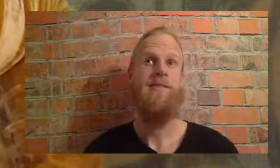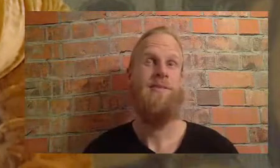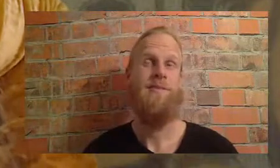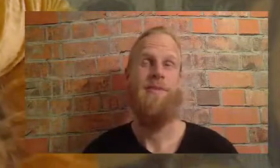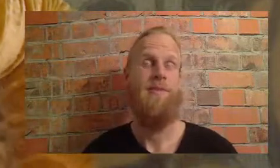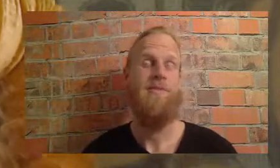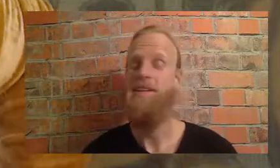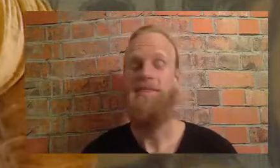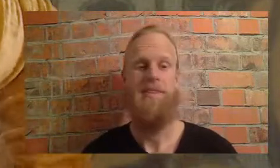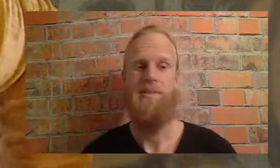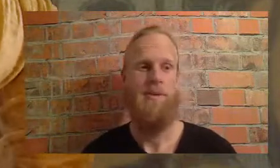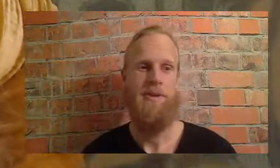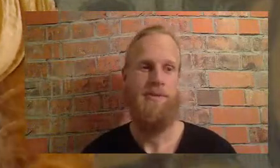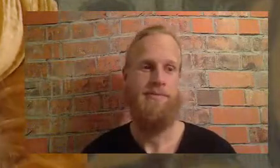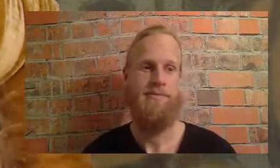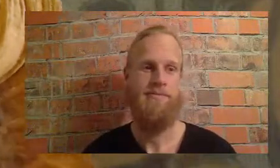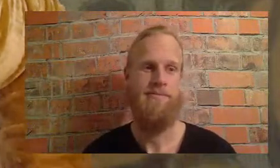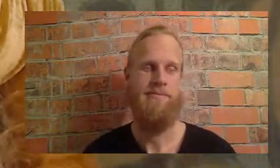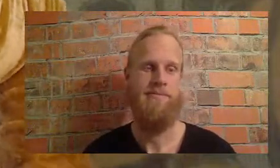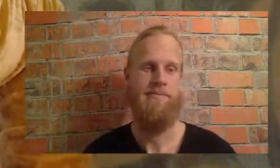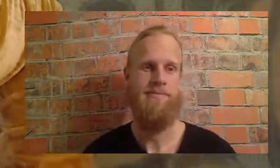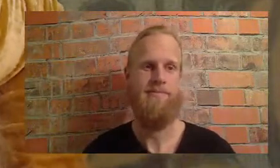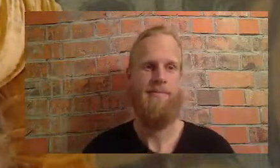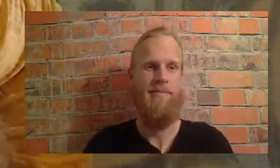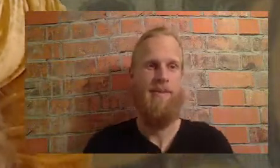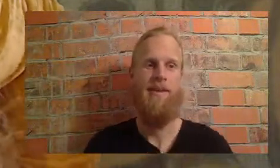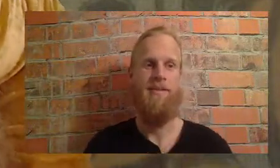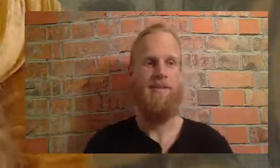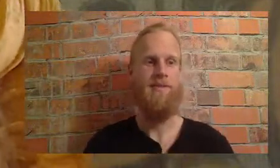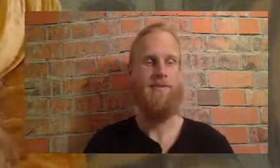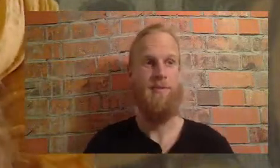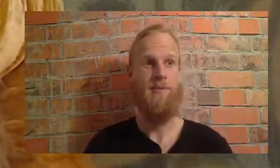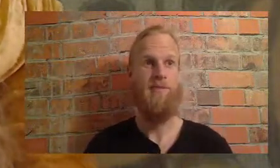feel strong and worthy of love.